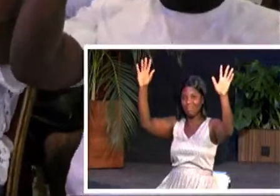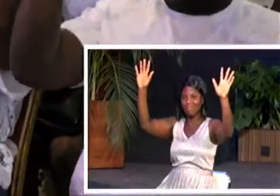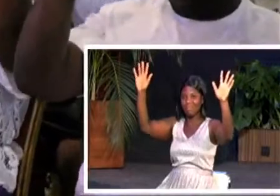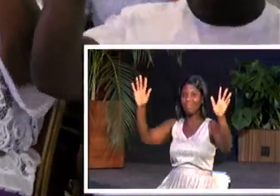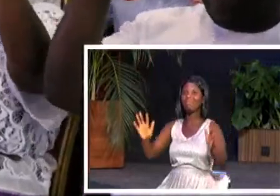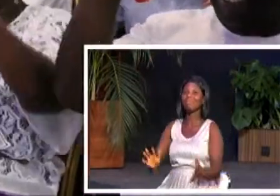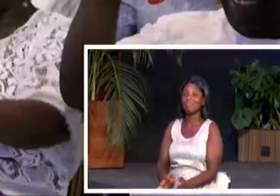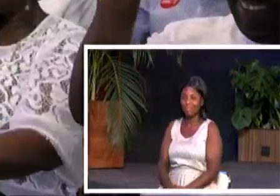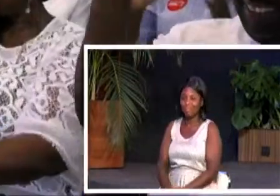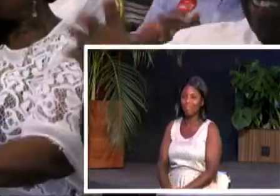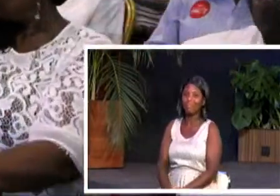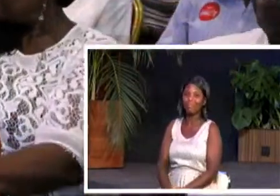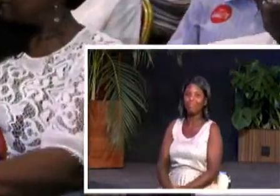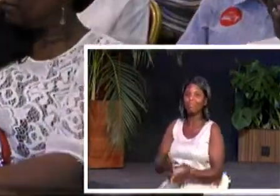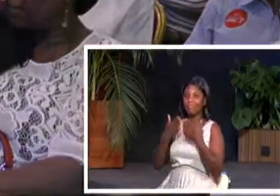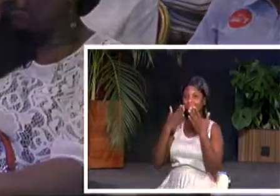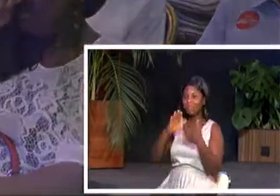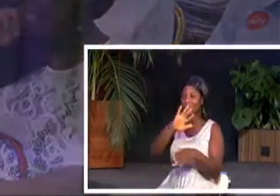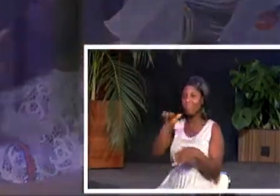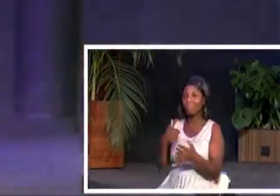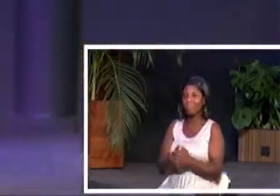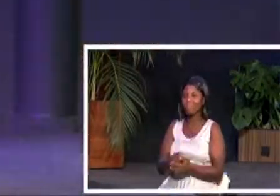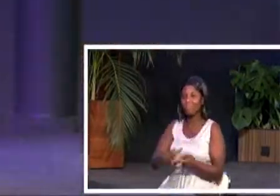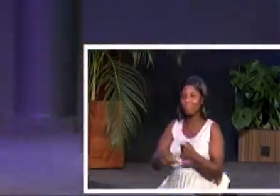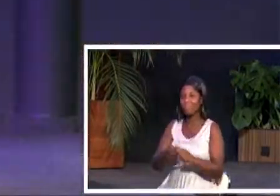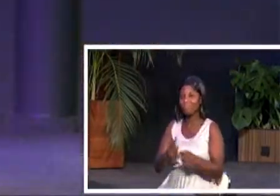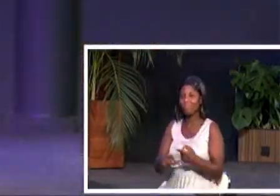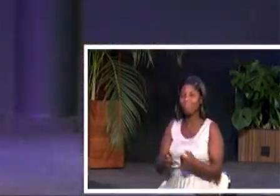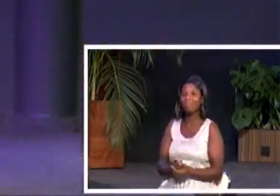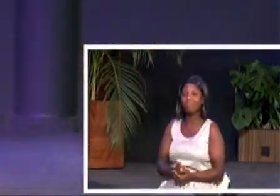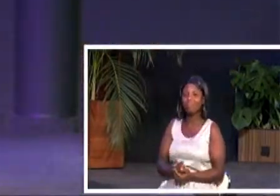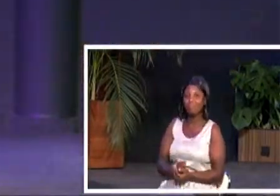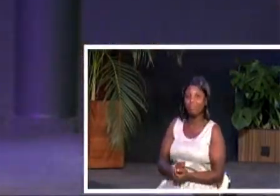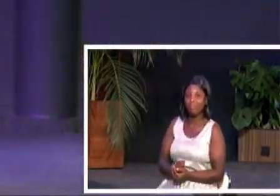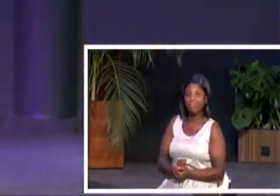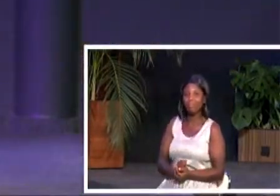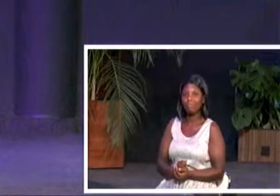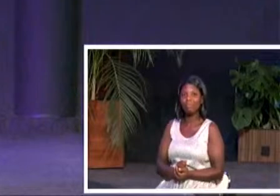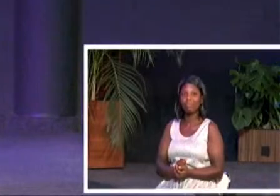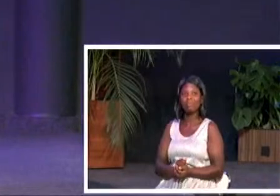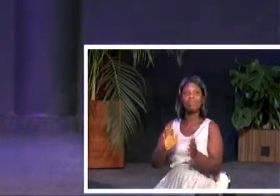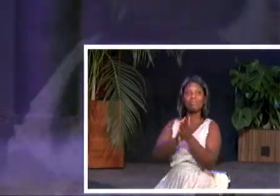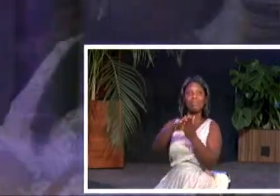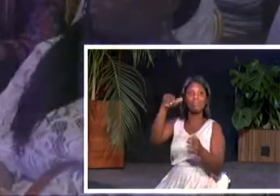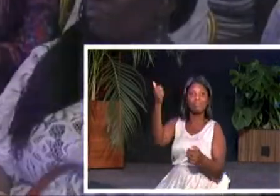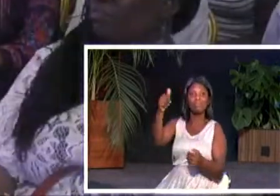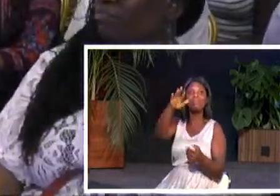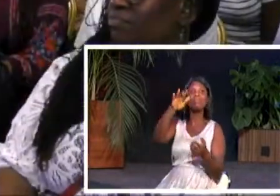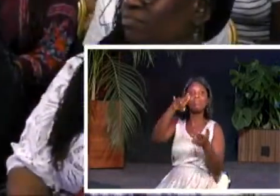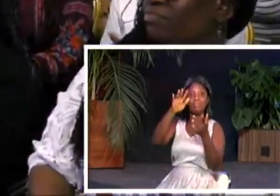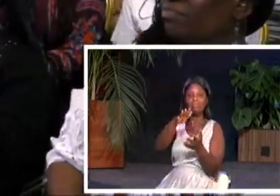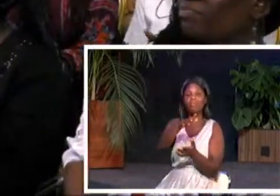it. So thank you all, our friends here at the New Wine Temple. New Wine Temple, let's see you.